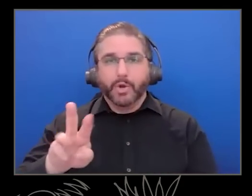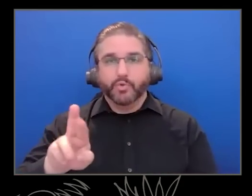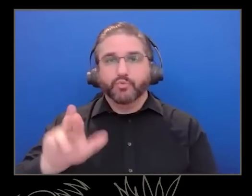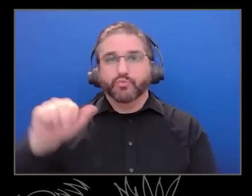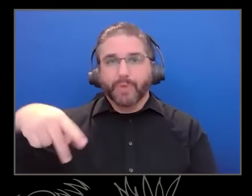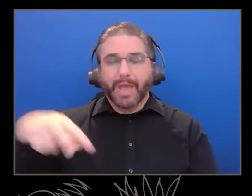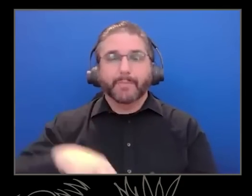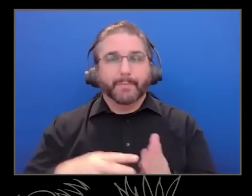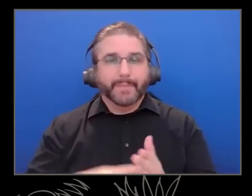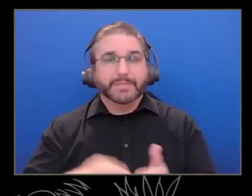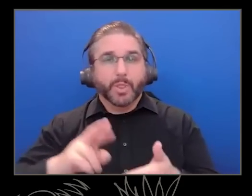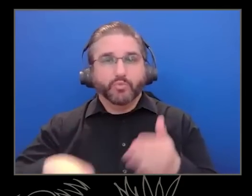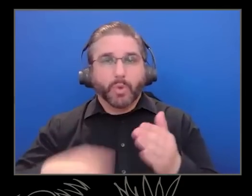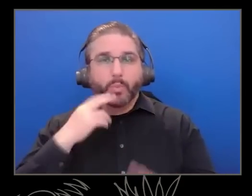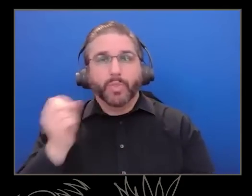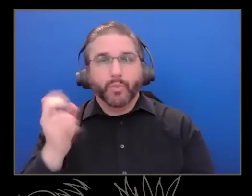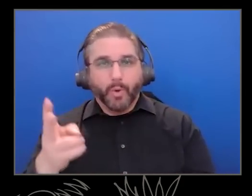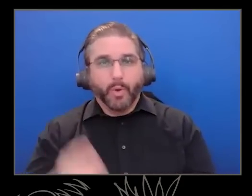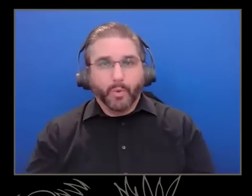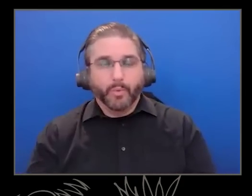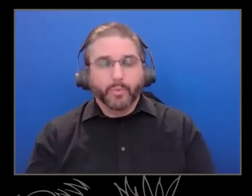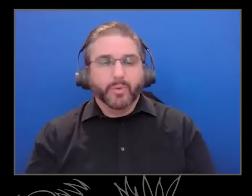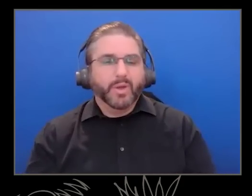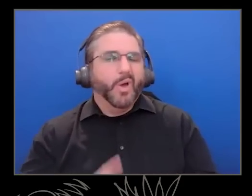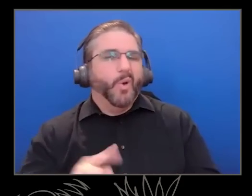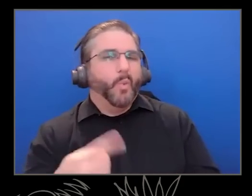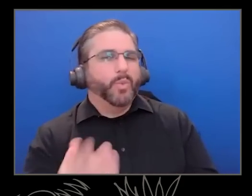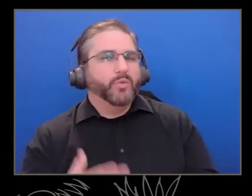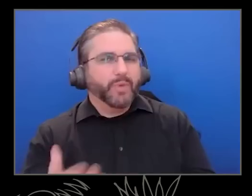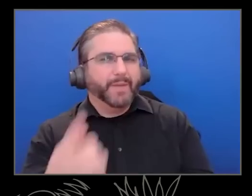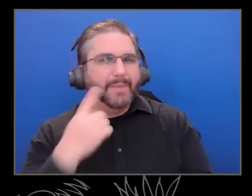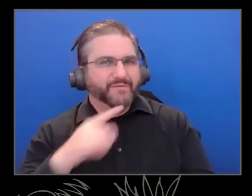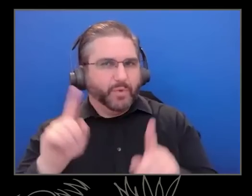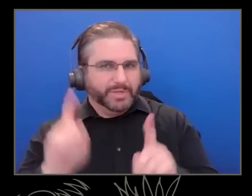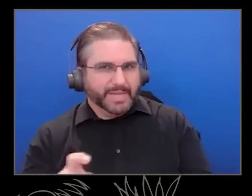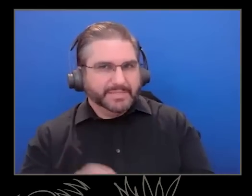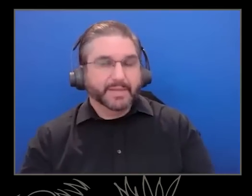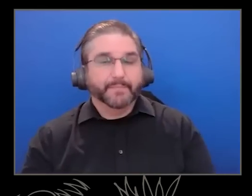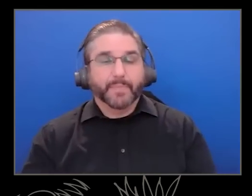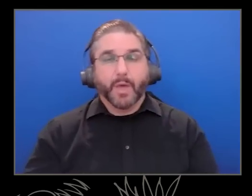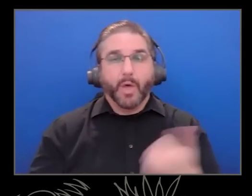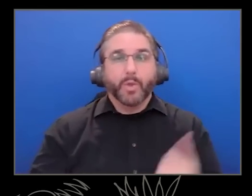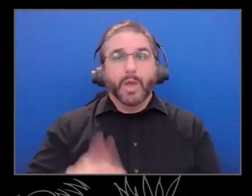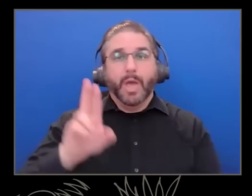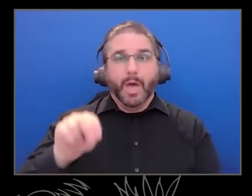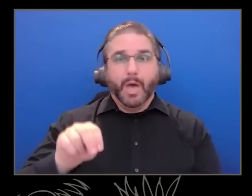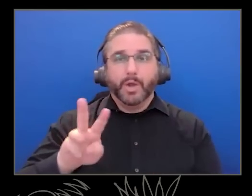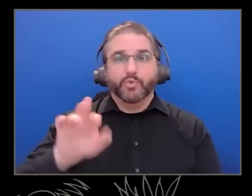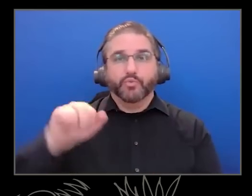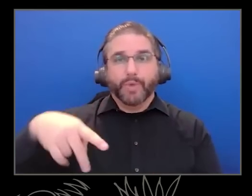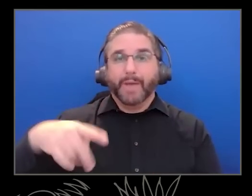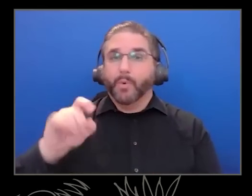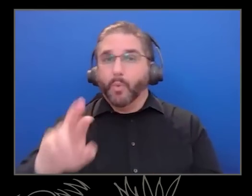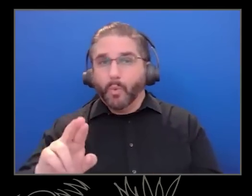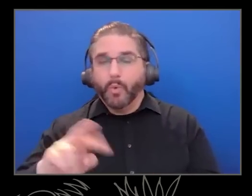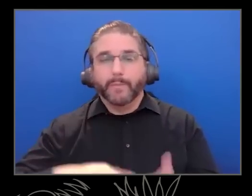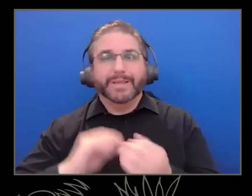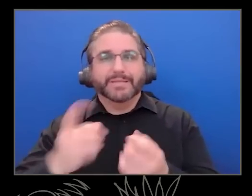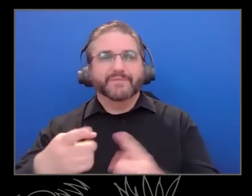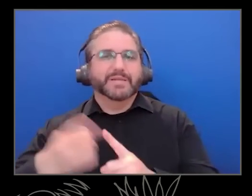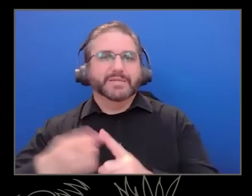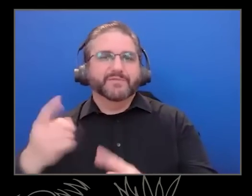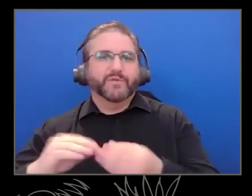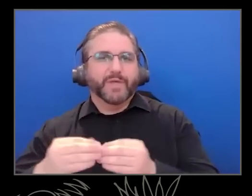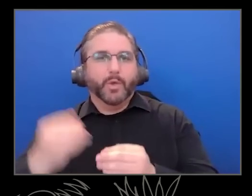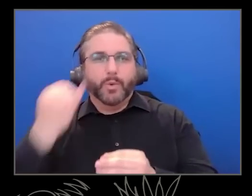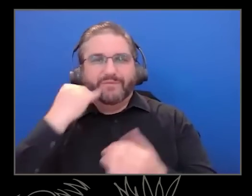throw. Really only recommend this in testing. And the other one is unwrap or, where you can give it a default value if you have the